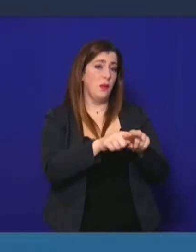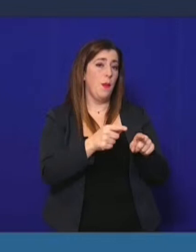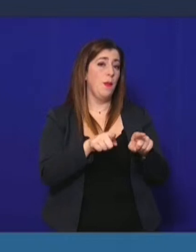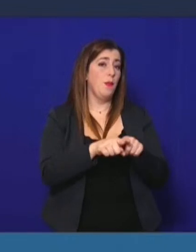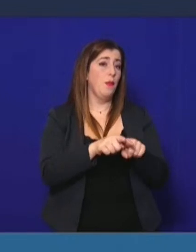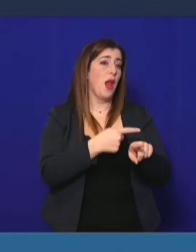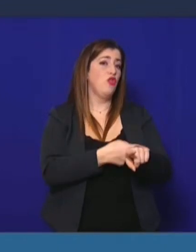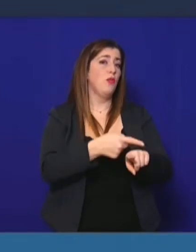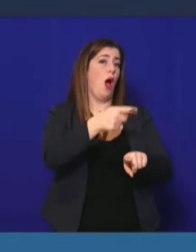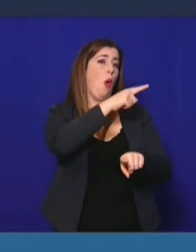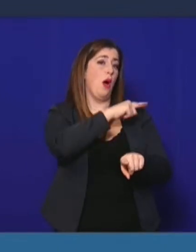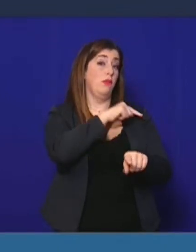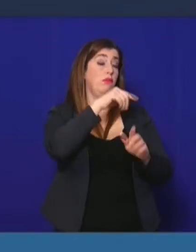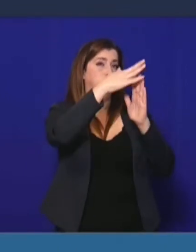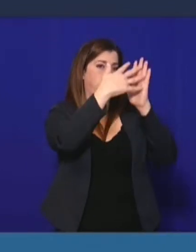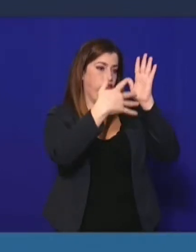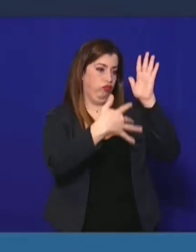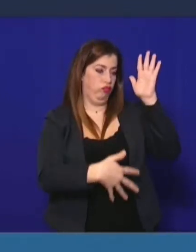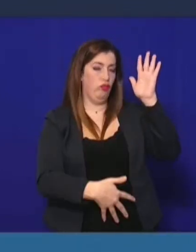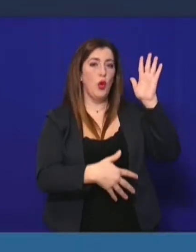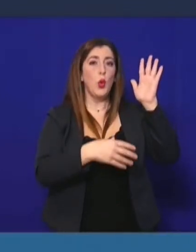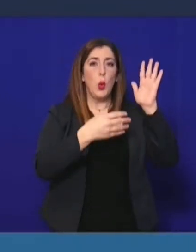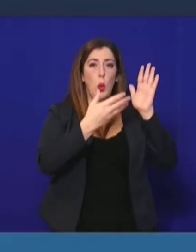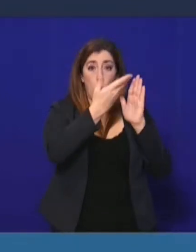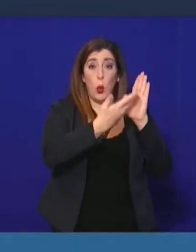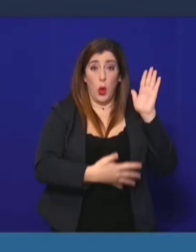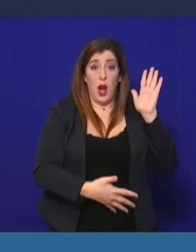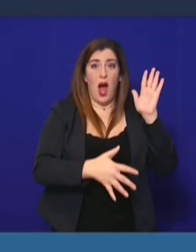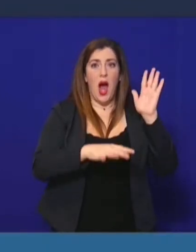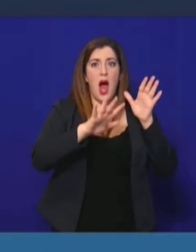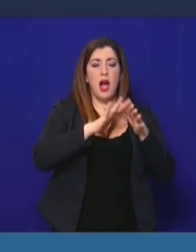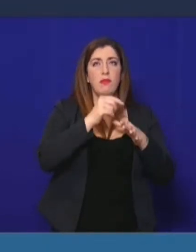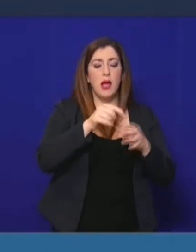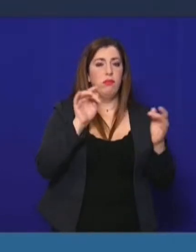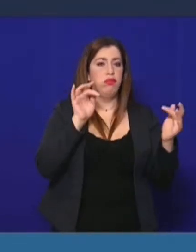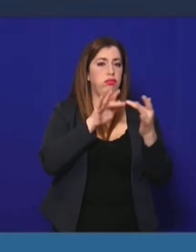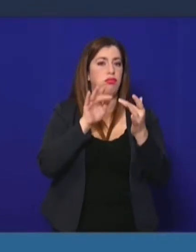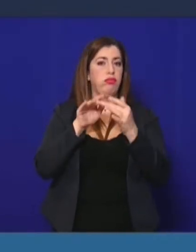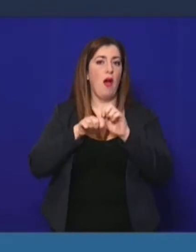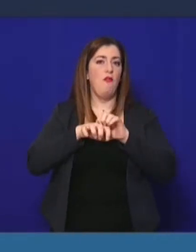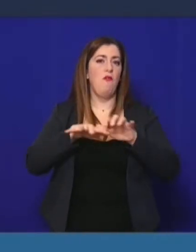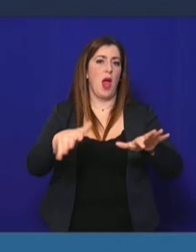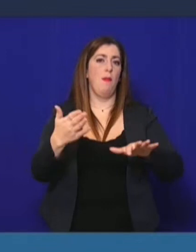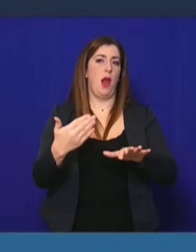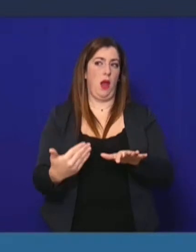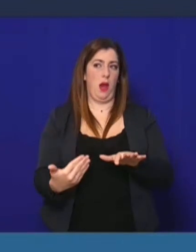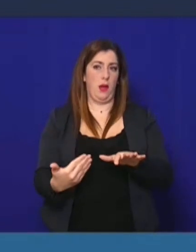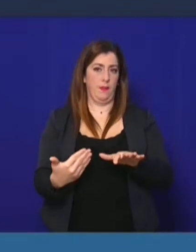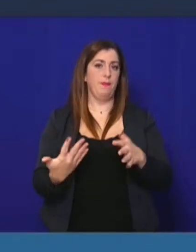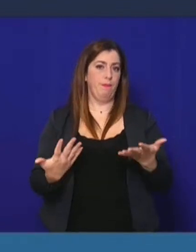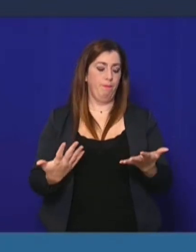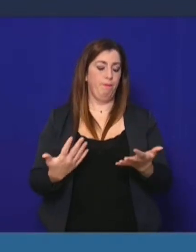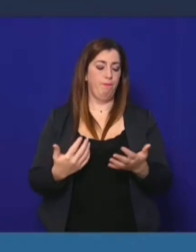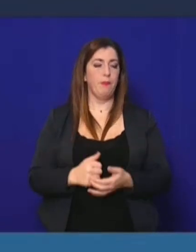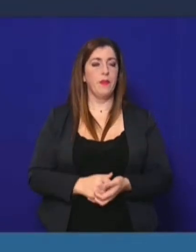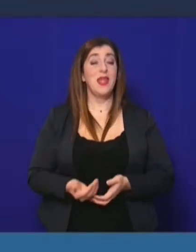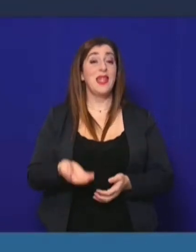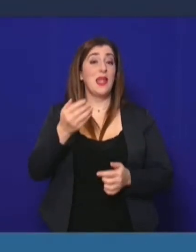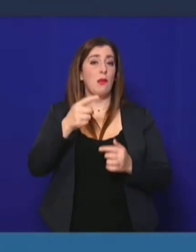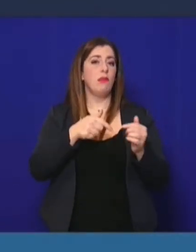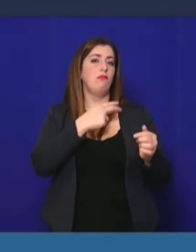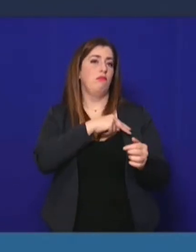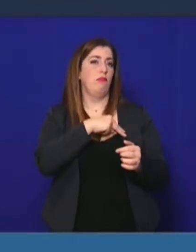huma pajjiżi fejn hemmhekk għandhom rata ta' trasmissjoni li hija pjuttost iktar ħafna għolja minn dik li għandna u